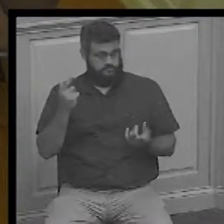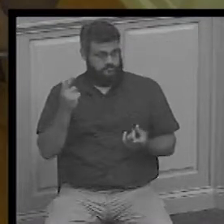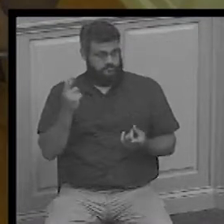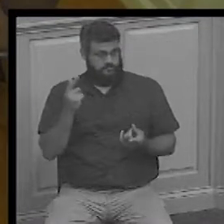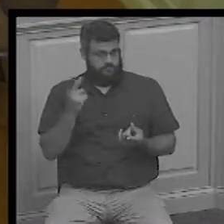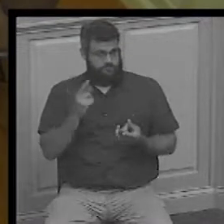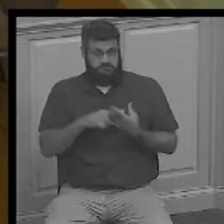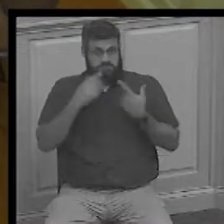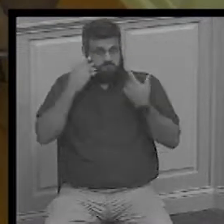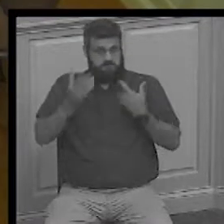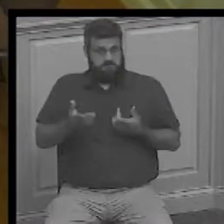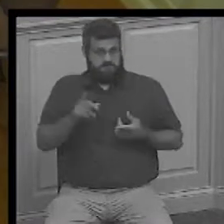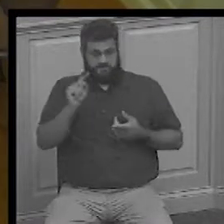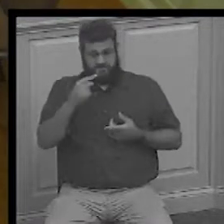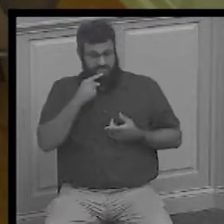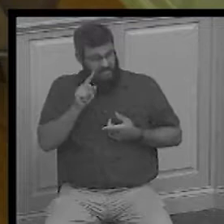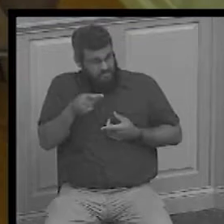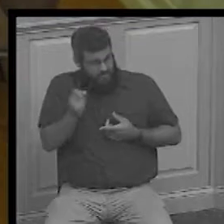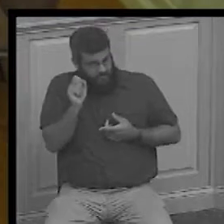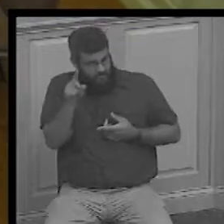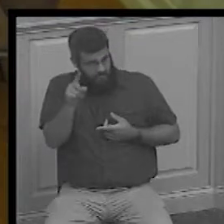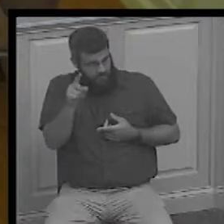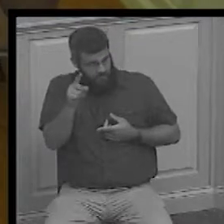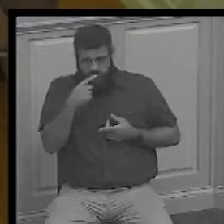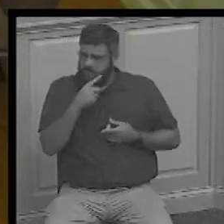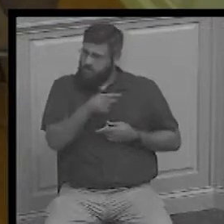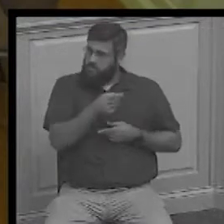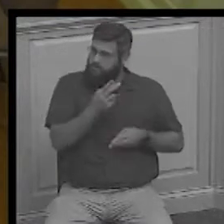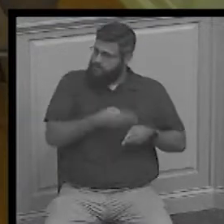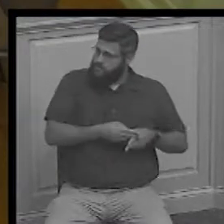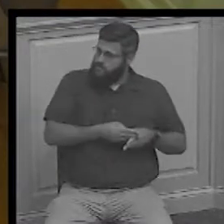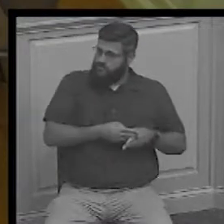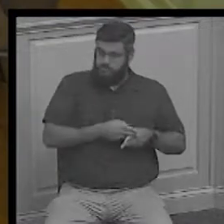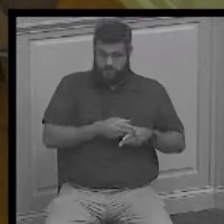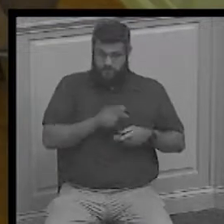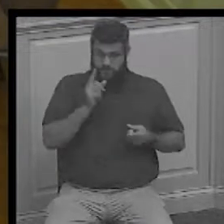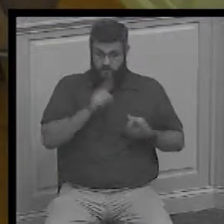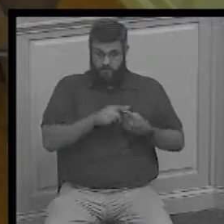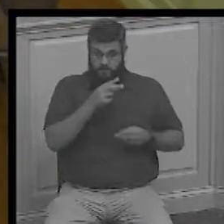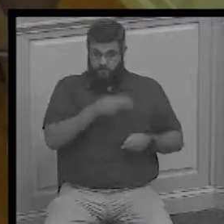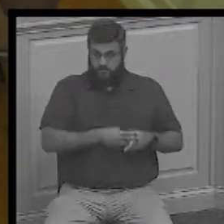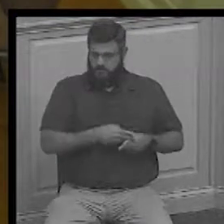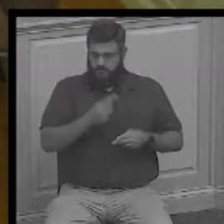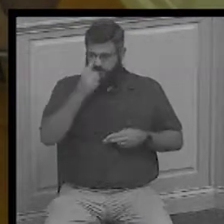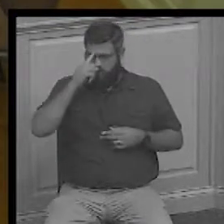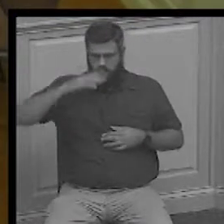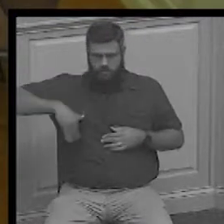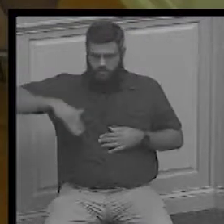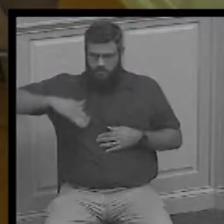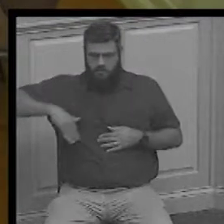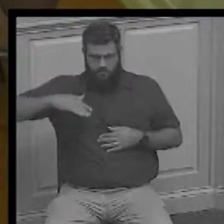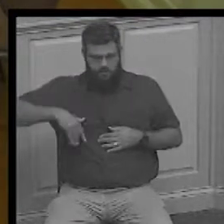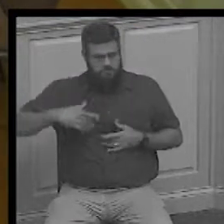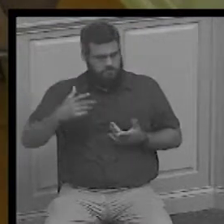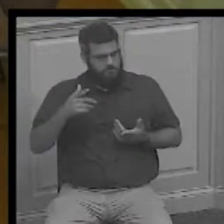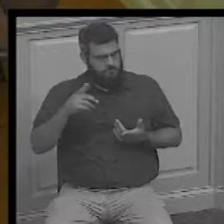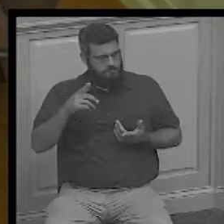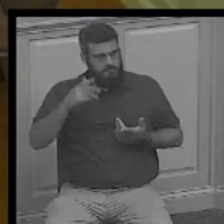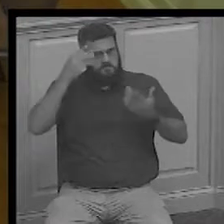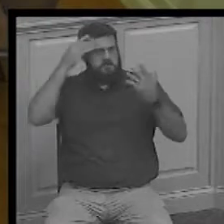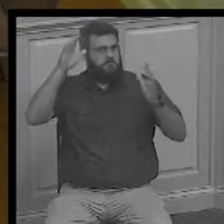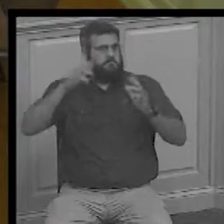it. I just was asking. I said until you mentioned it, I really hadn't given it any thought. I've been in some landscaping, but I don't